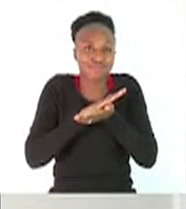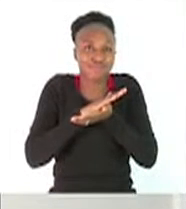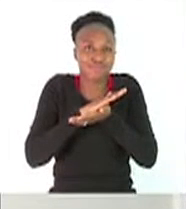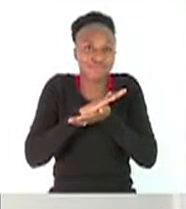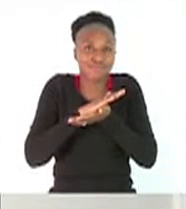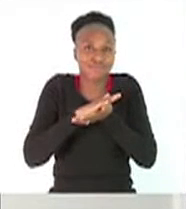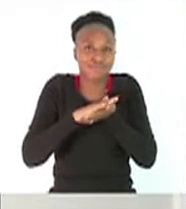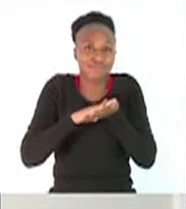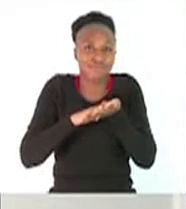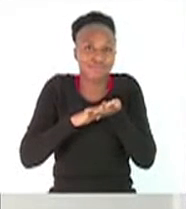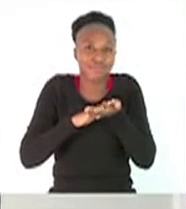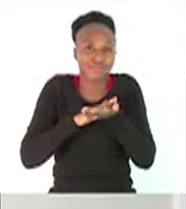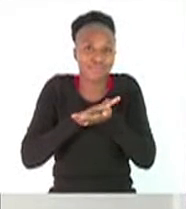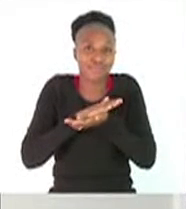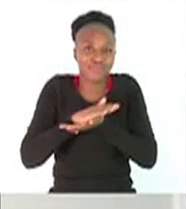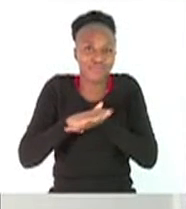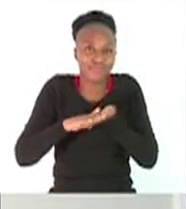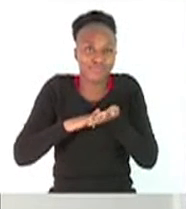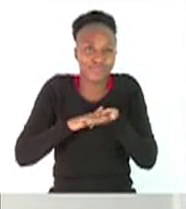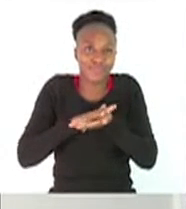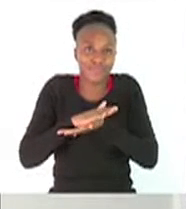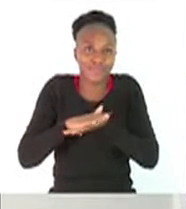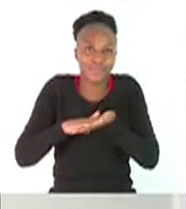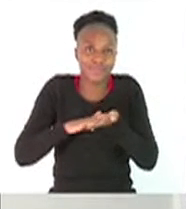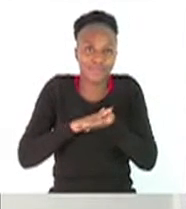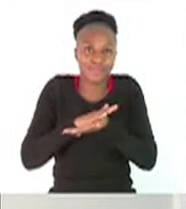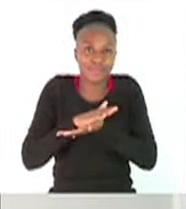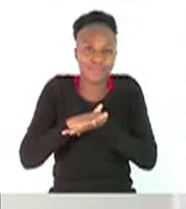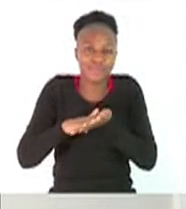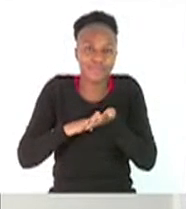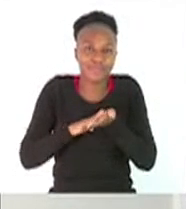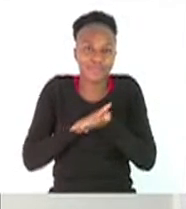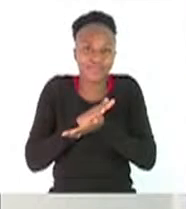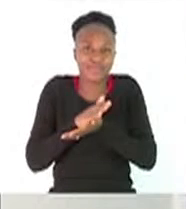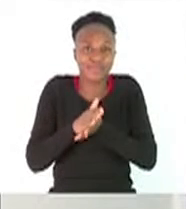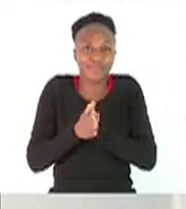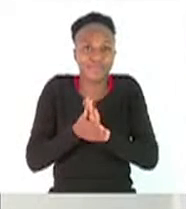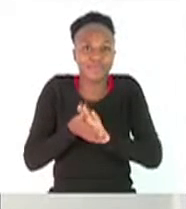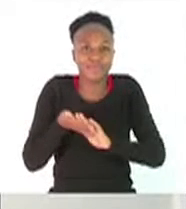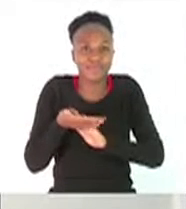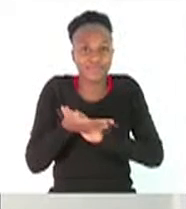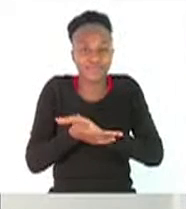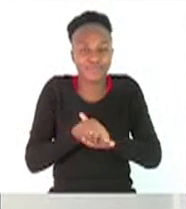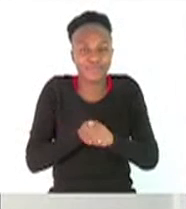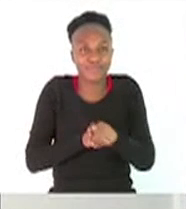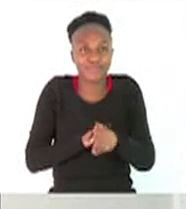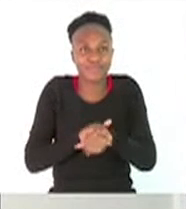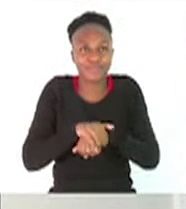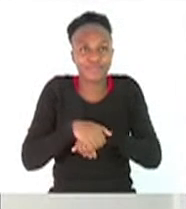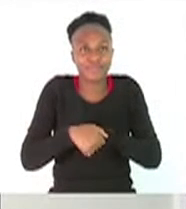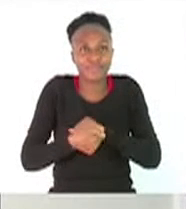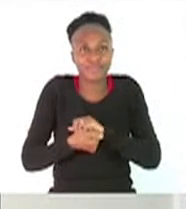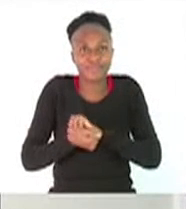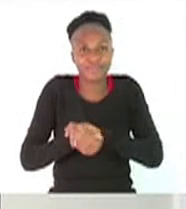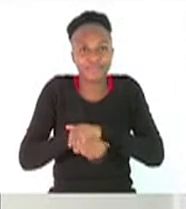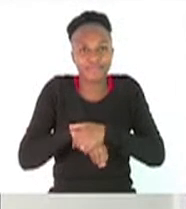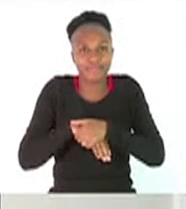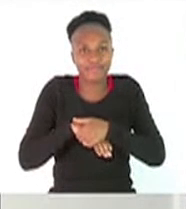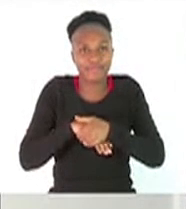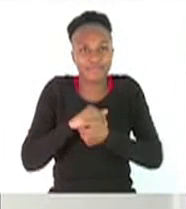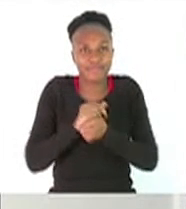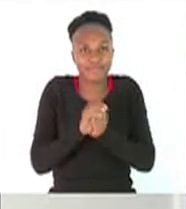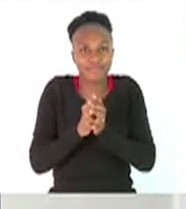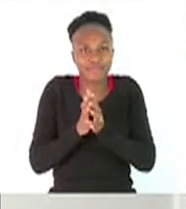Spray it through. Rub it in nicely, rub out,